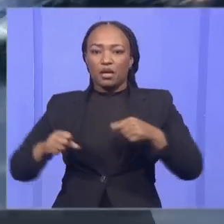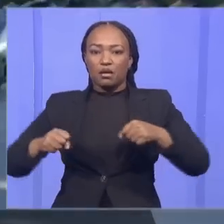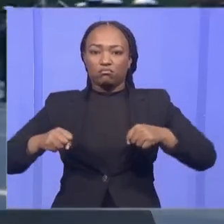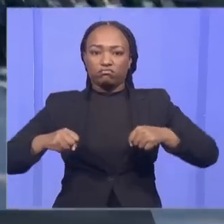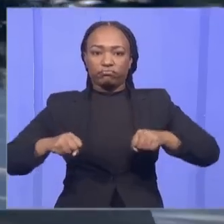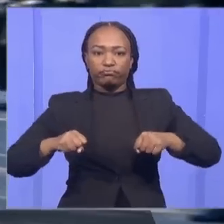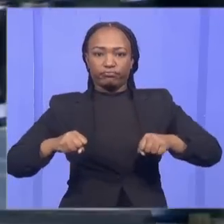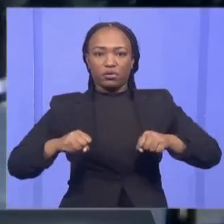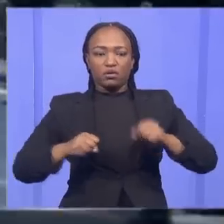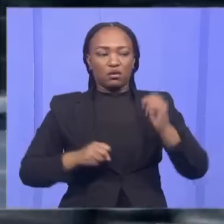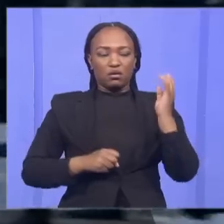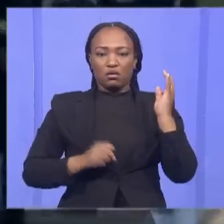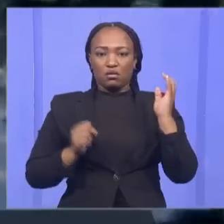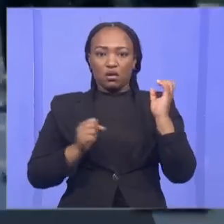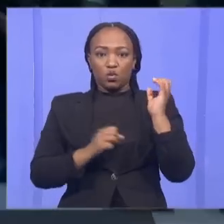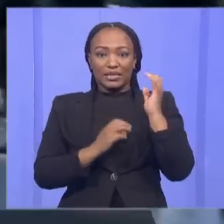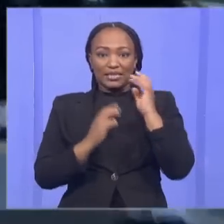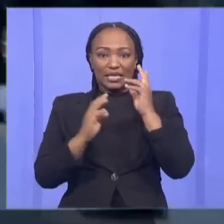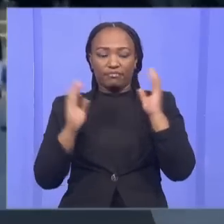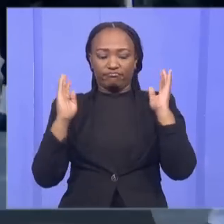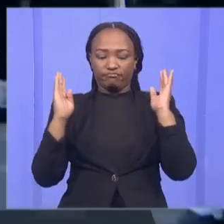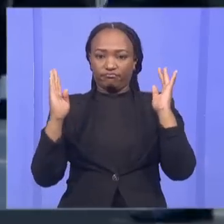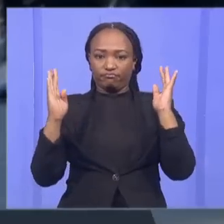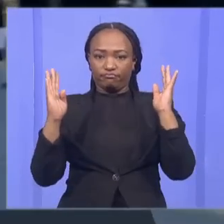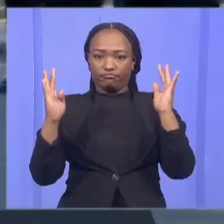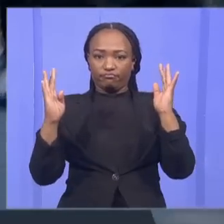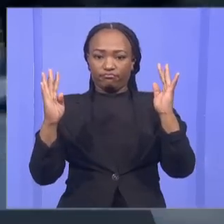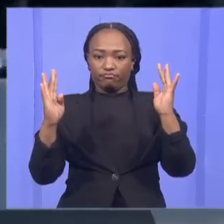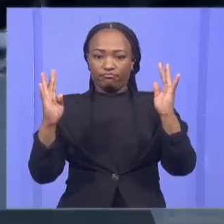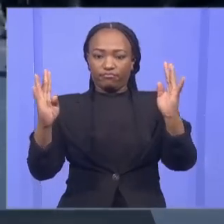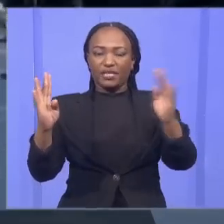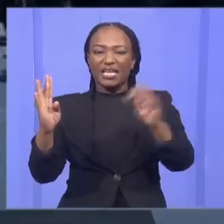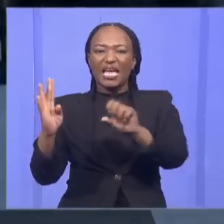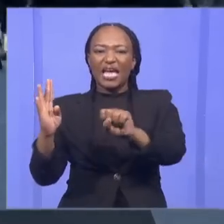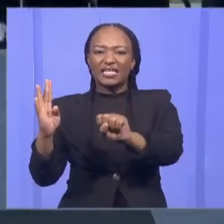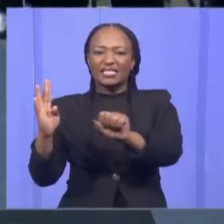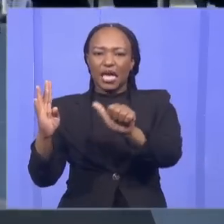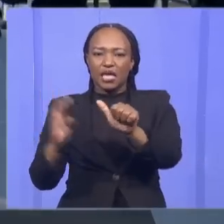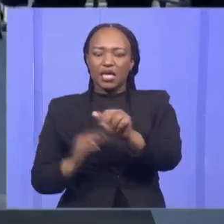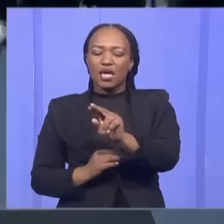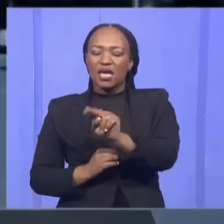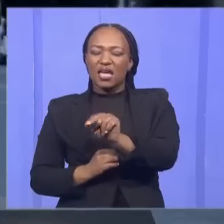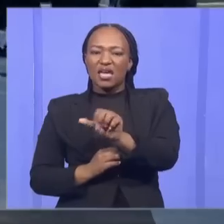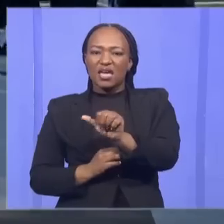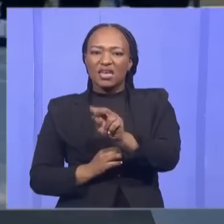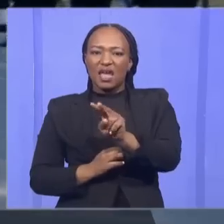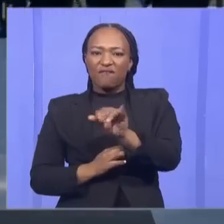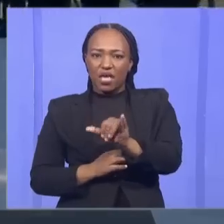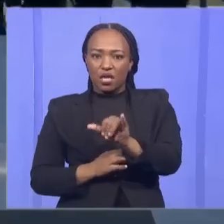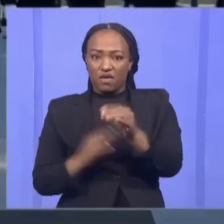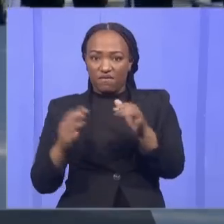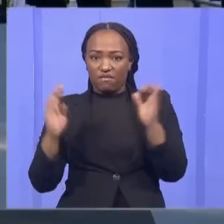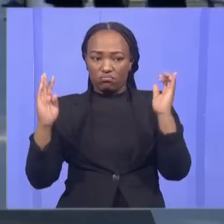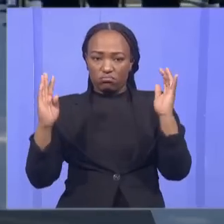the SA Navy. Now, the seniority of the services, it would be the SA Army.